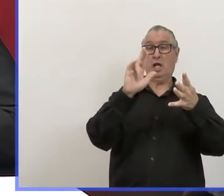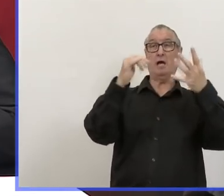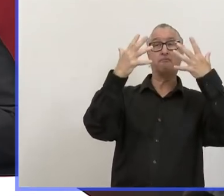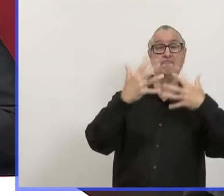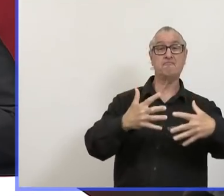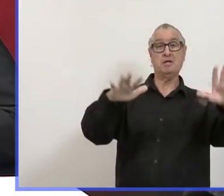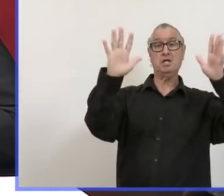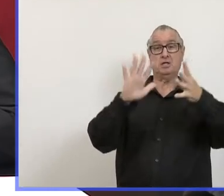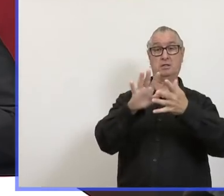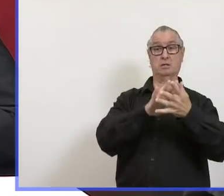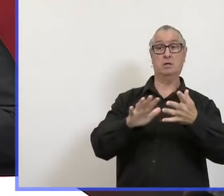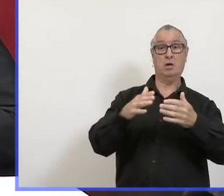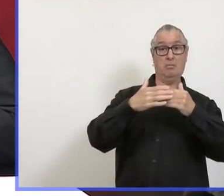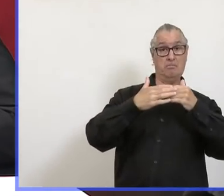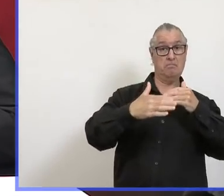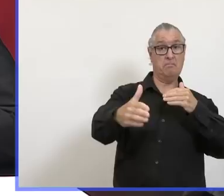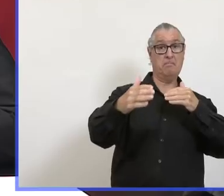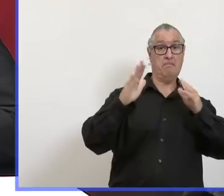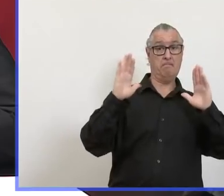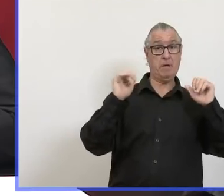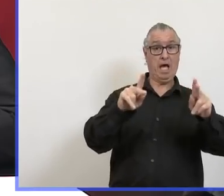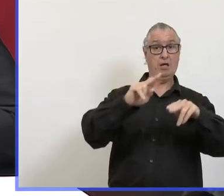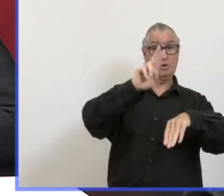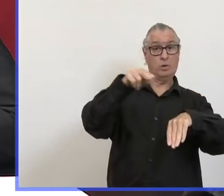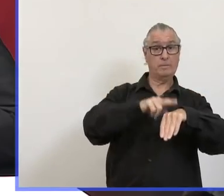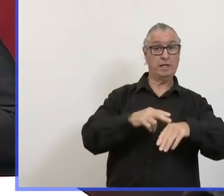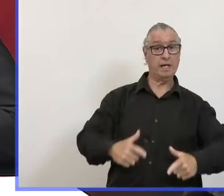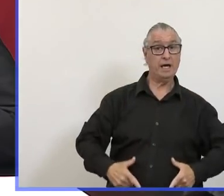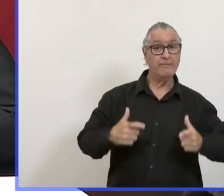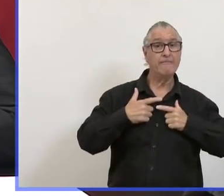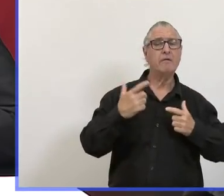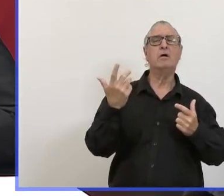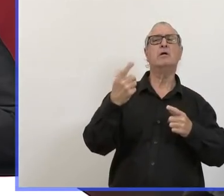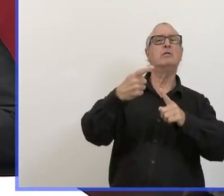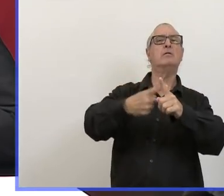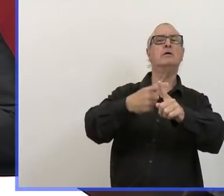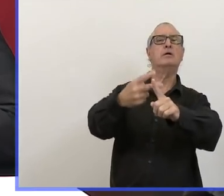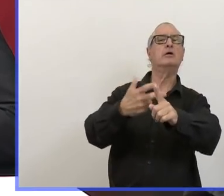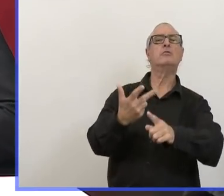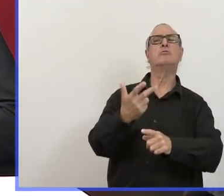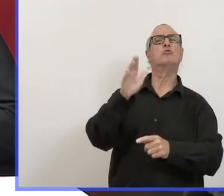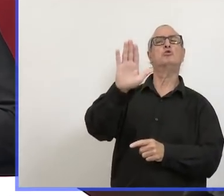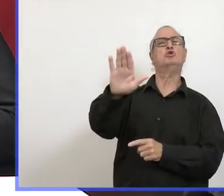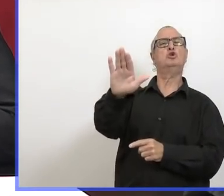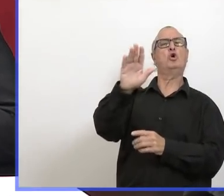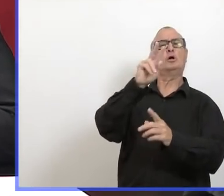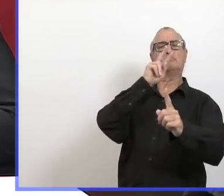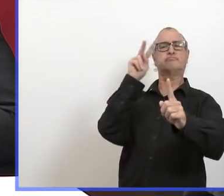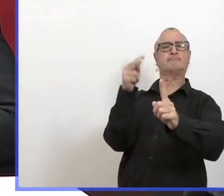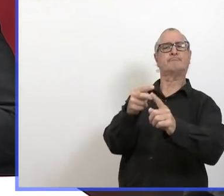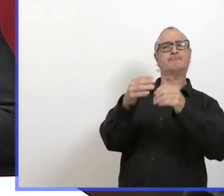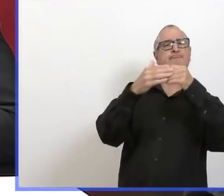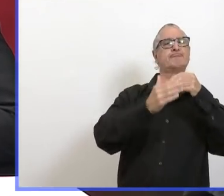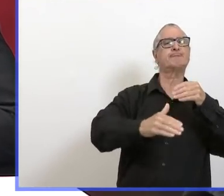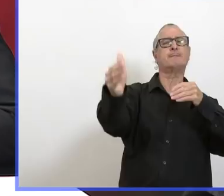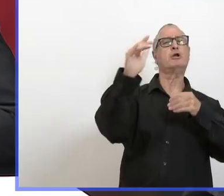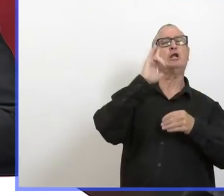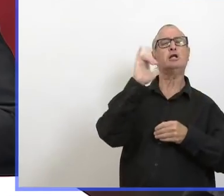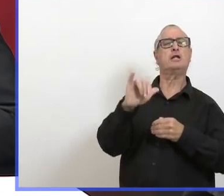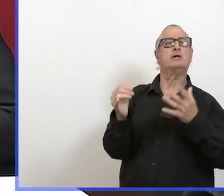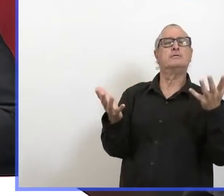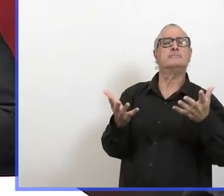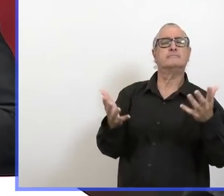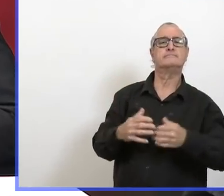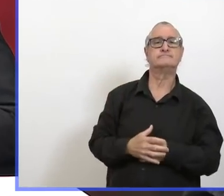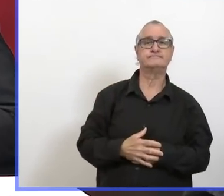that. But what does that next couple of months look like in your eyes as we kind of move on? Yeah, so the concept of herd immunity is when